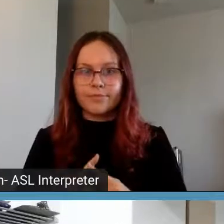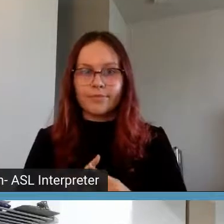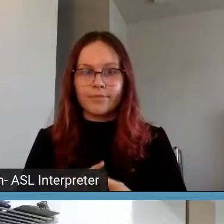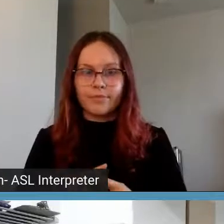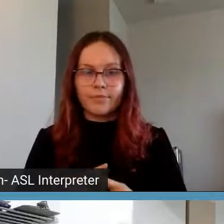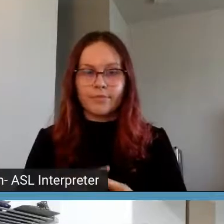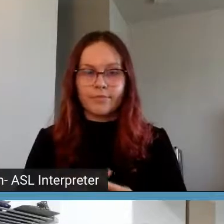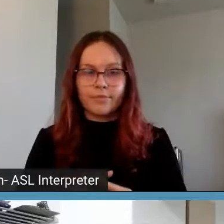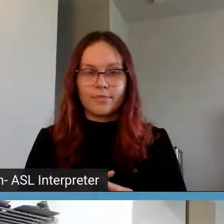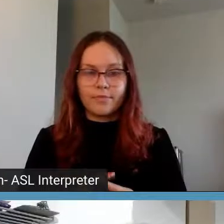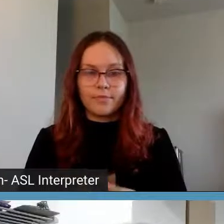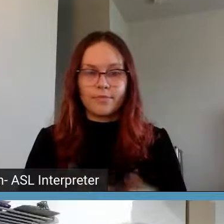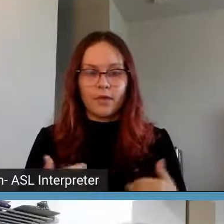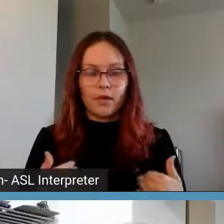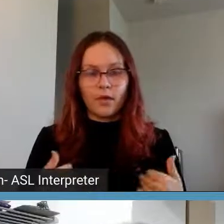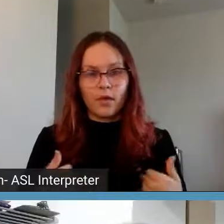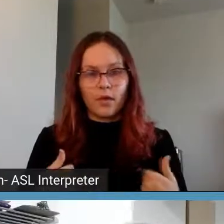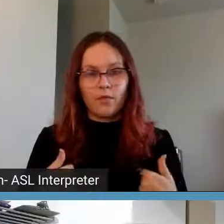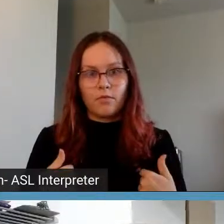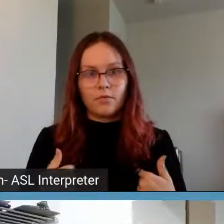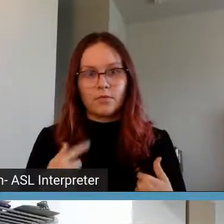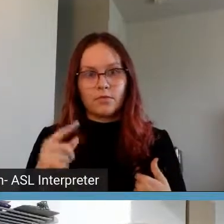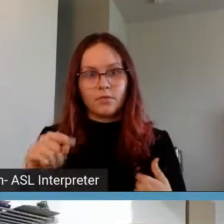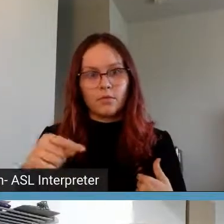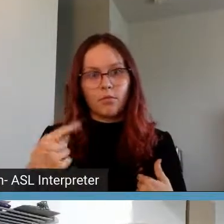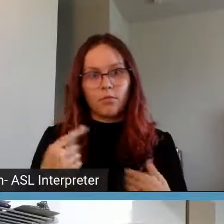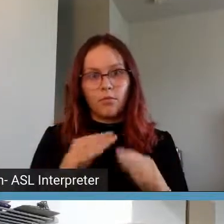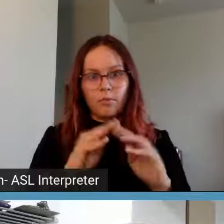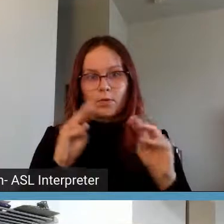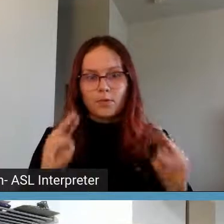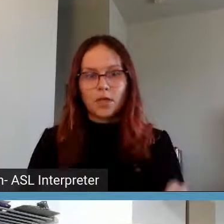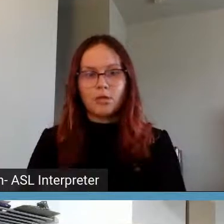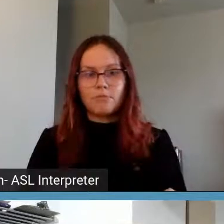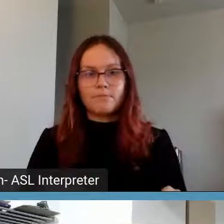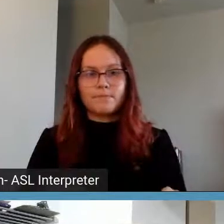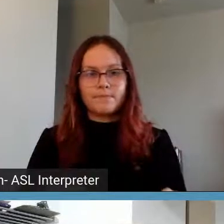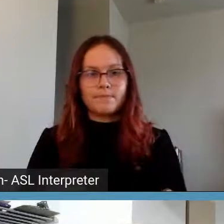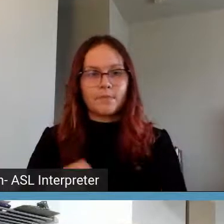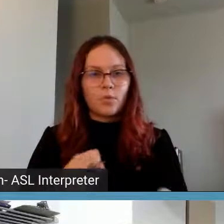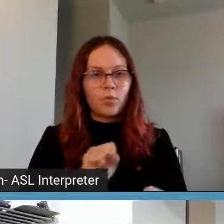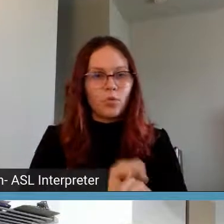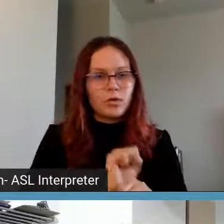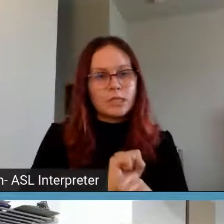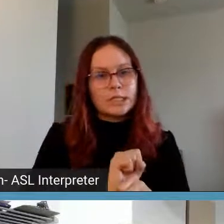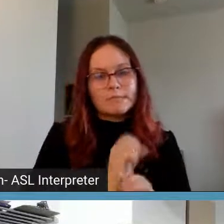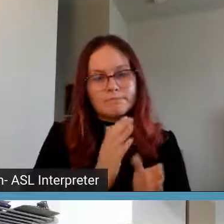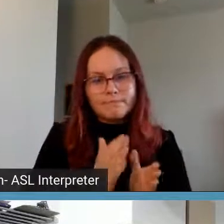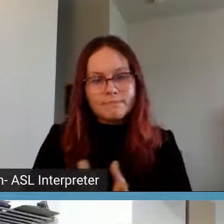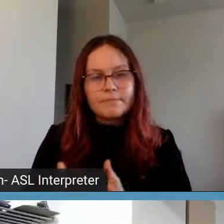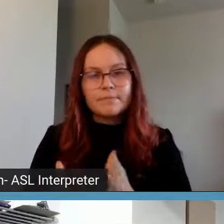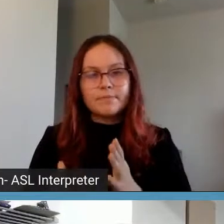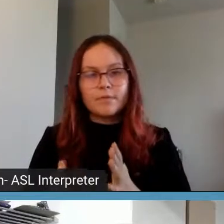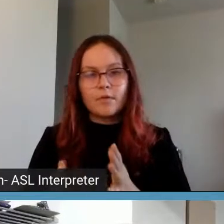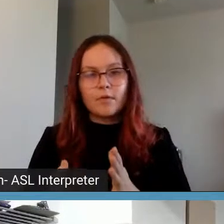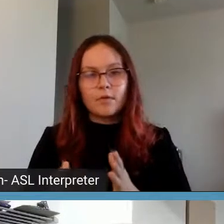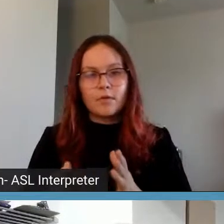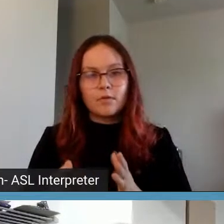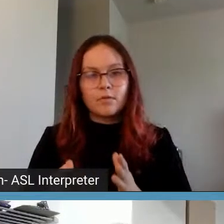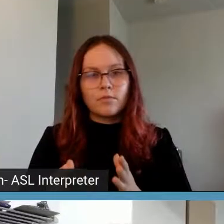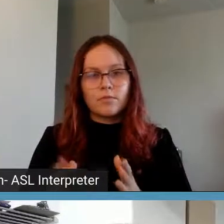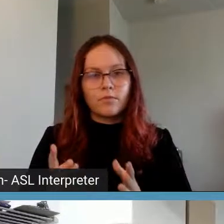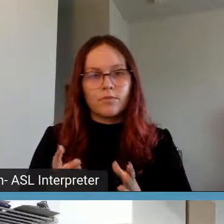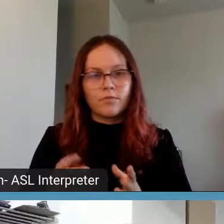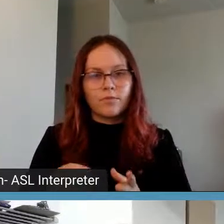at the museum to help make sure that the program stays on track, so that I've been in a program before where